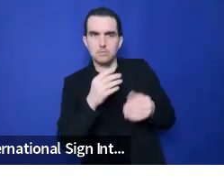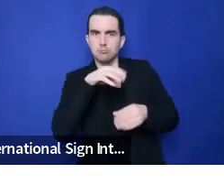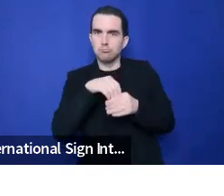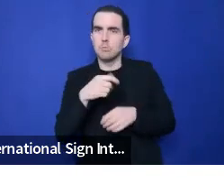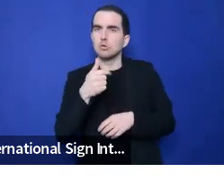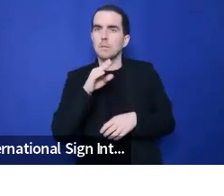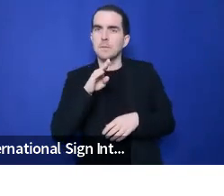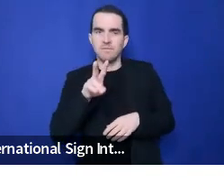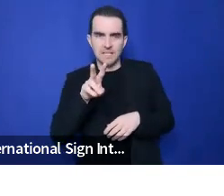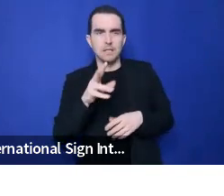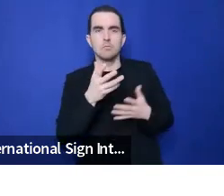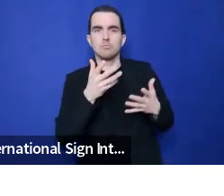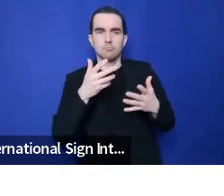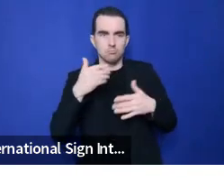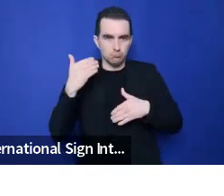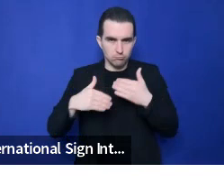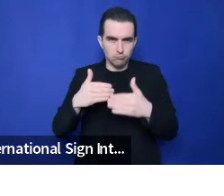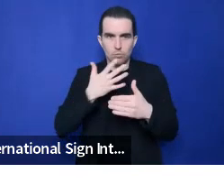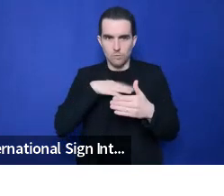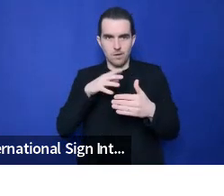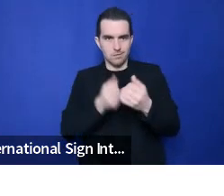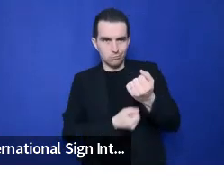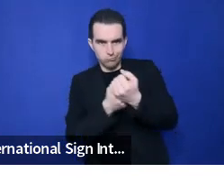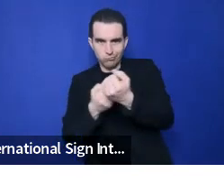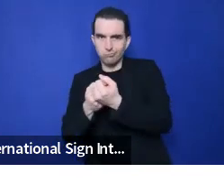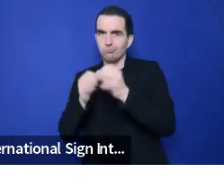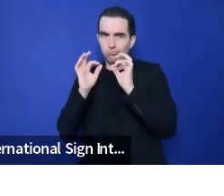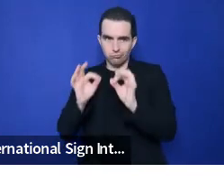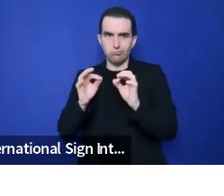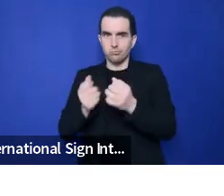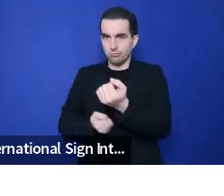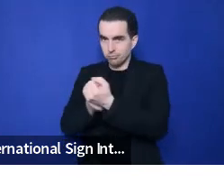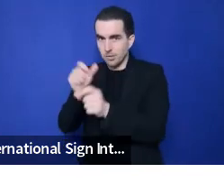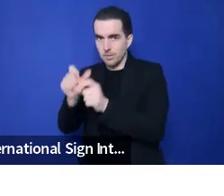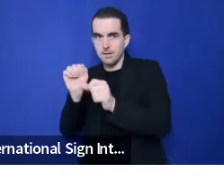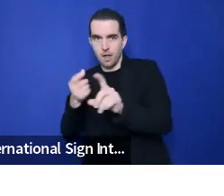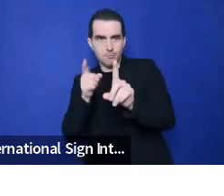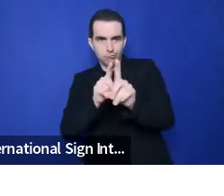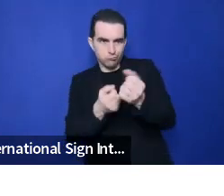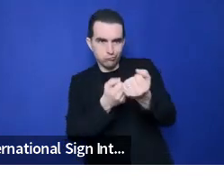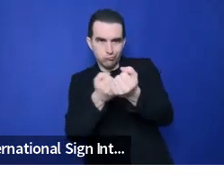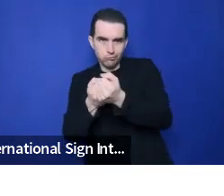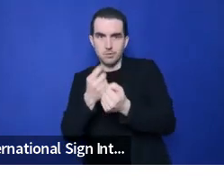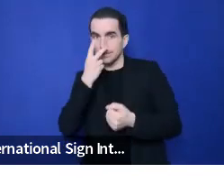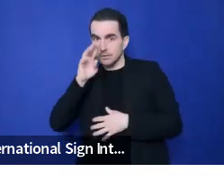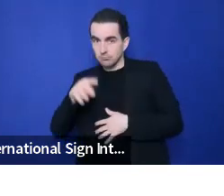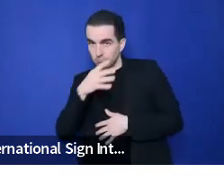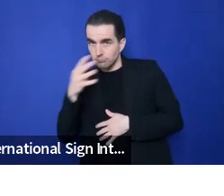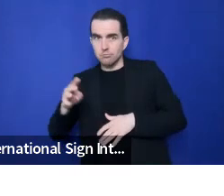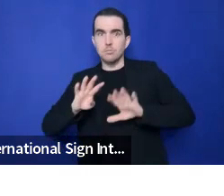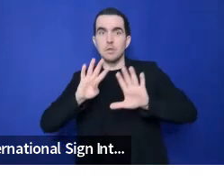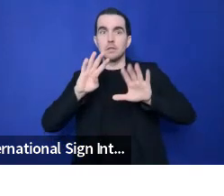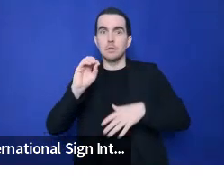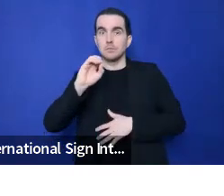the status of women in country shows that only 38% of women and 56%, well, 56% of men are in paid